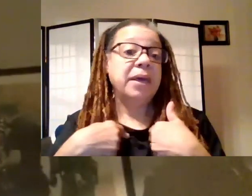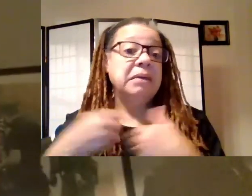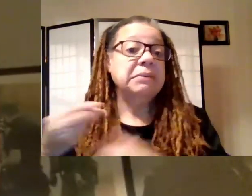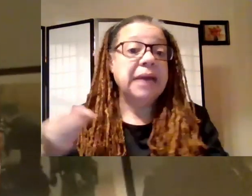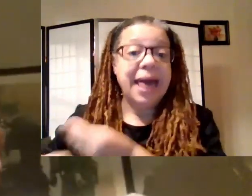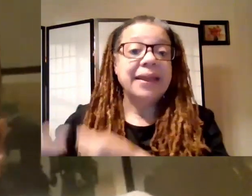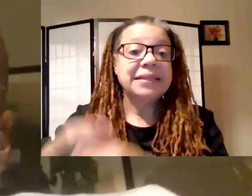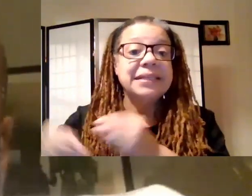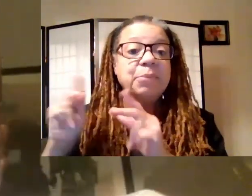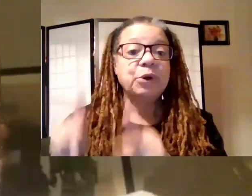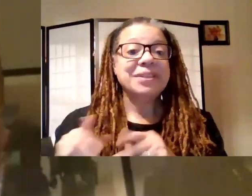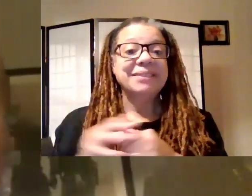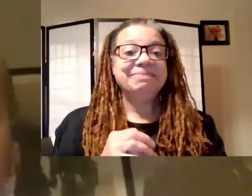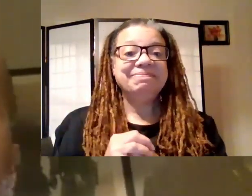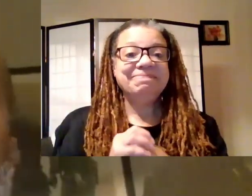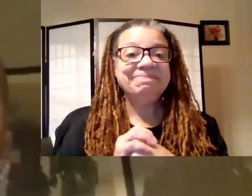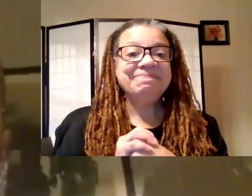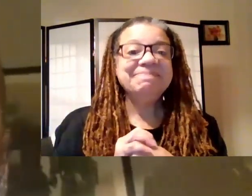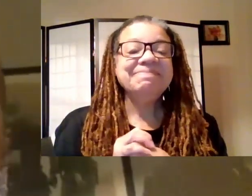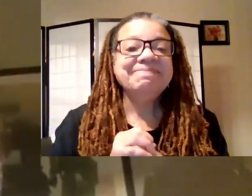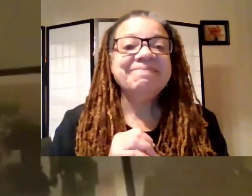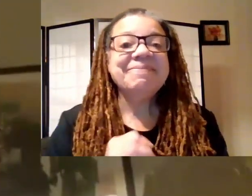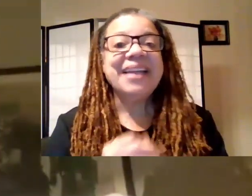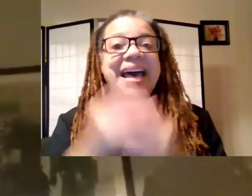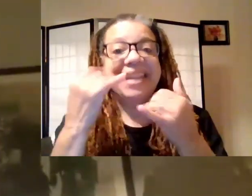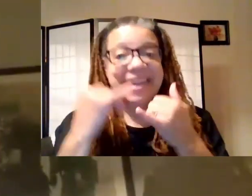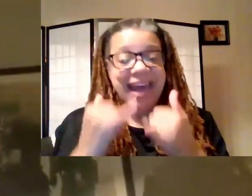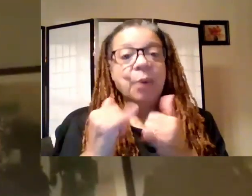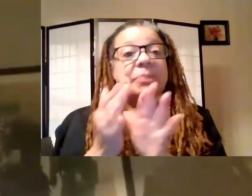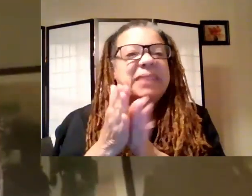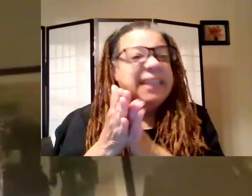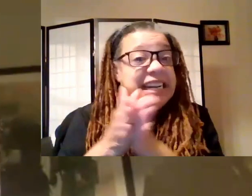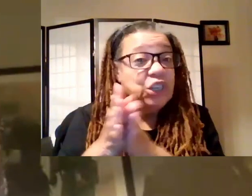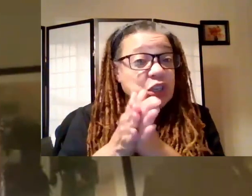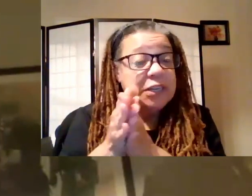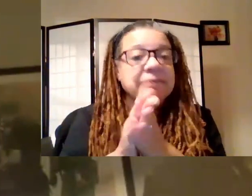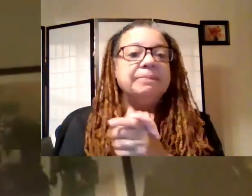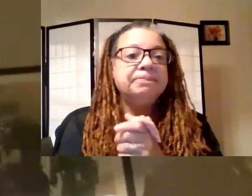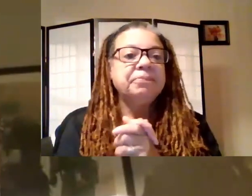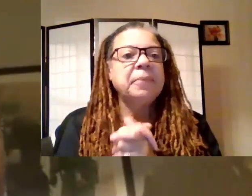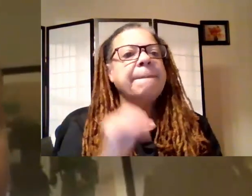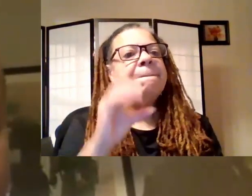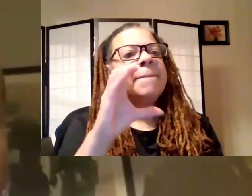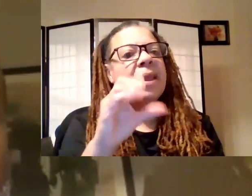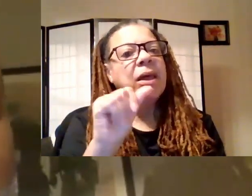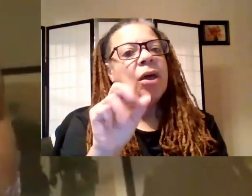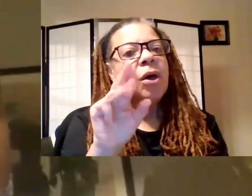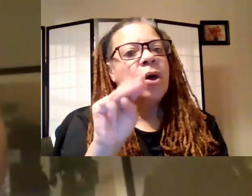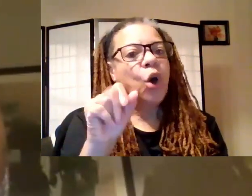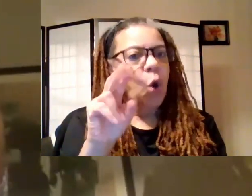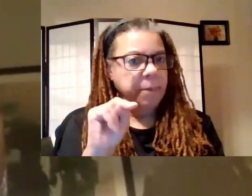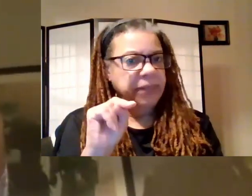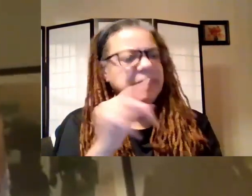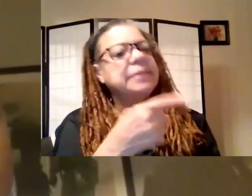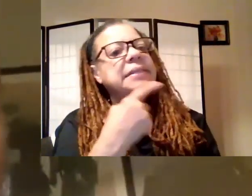are. Okay, so I want to get into the initiative. Maybe Carmen, can you start by really